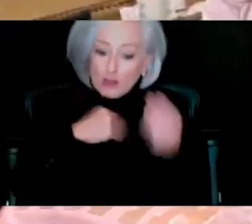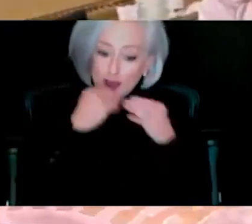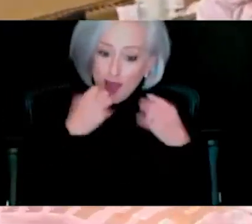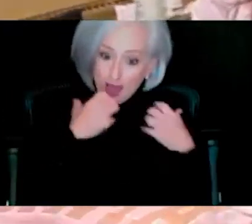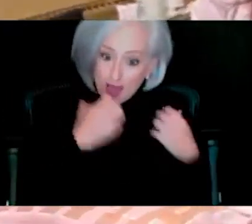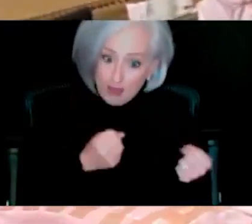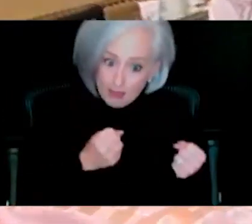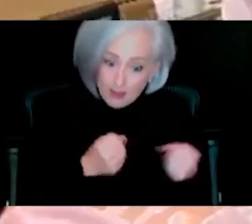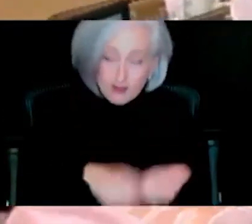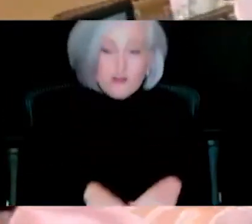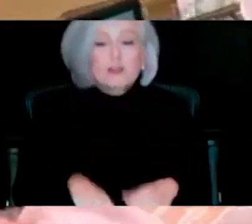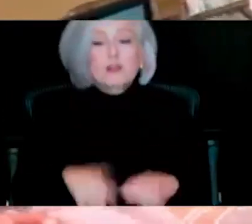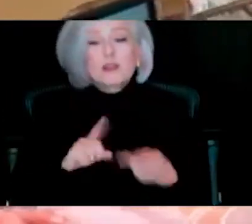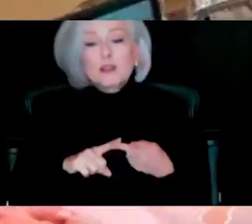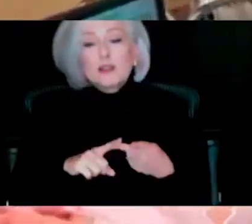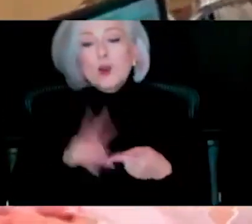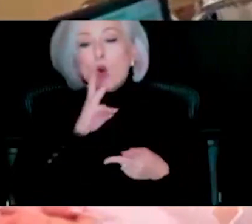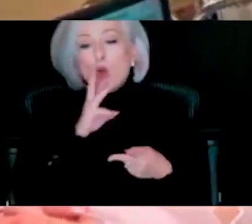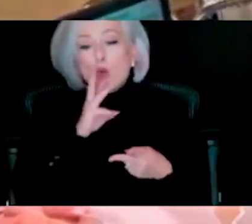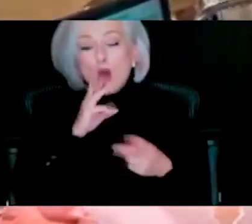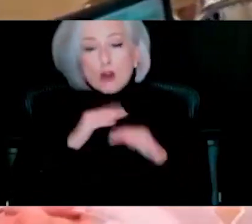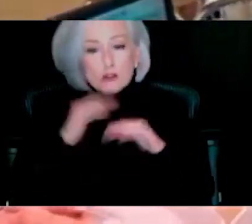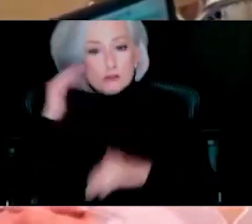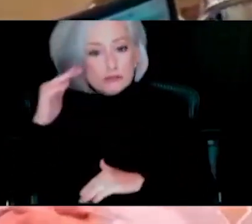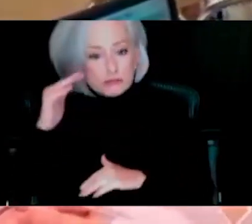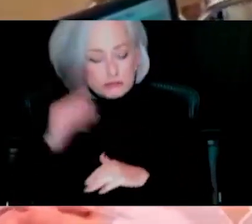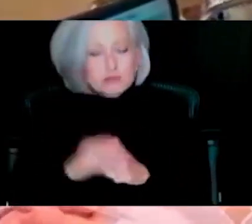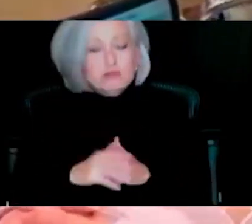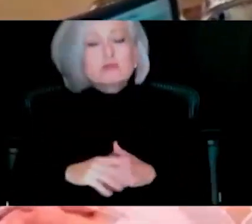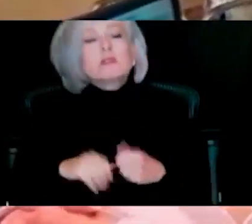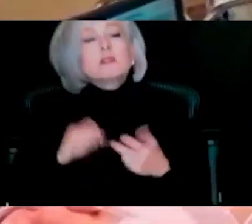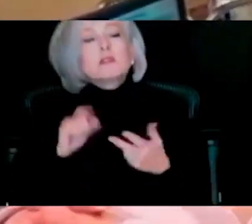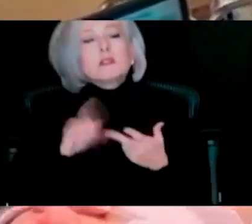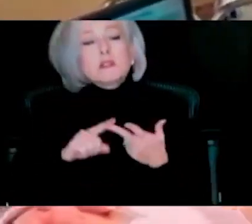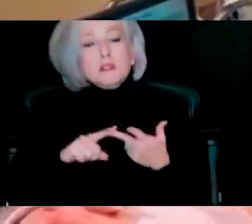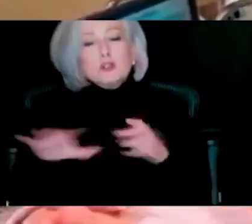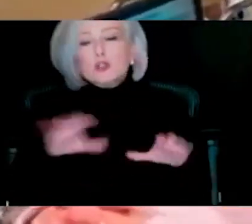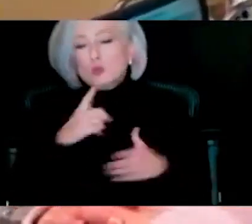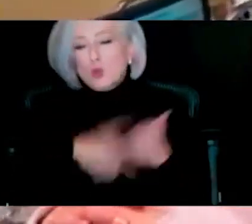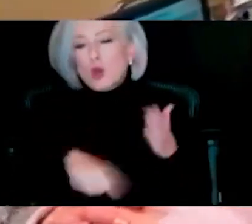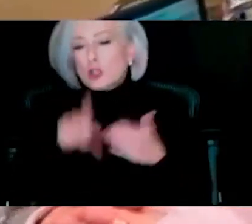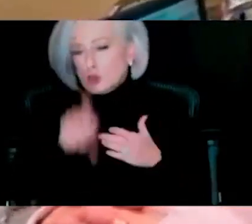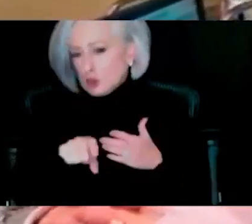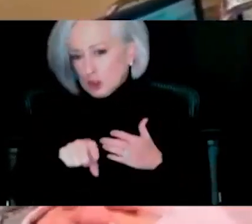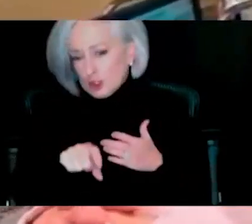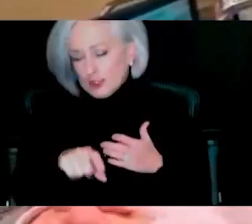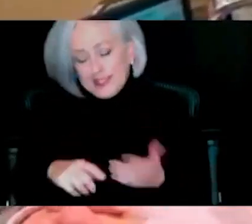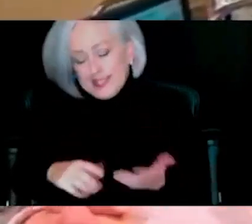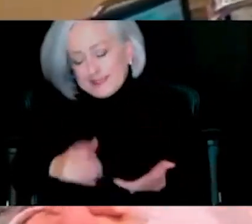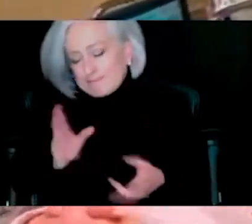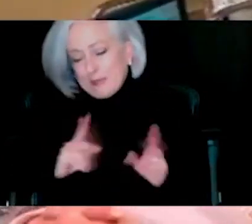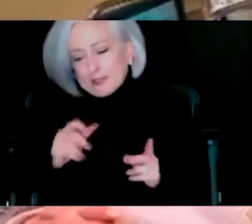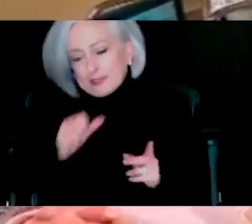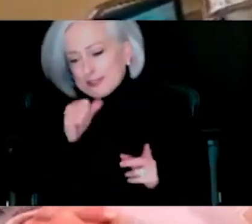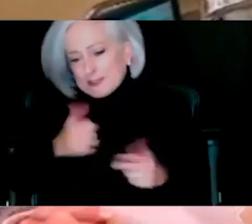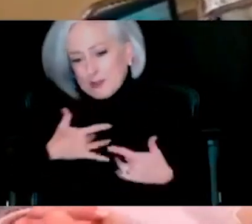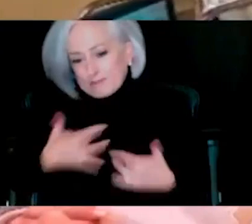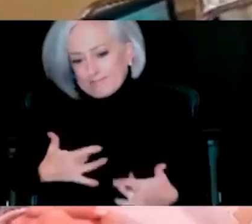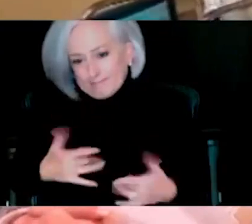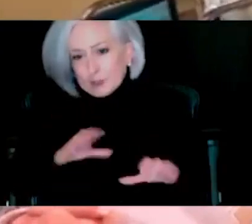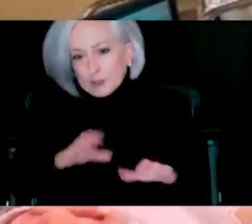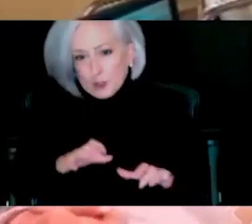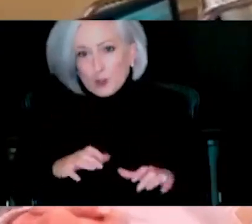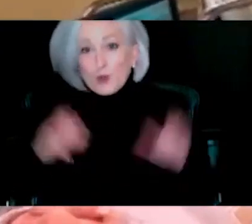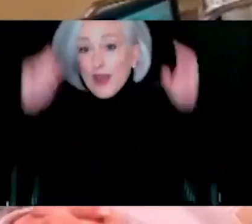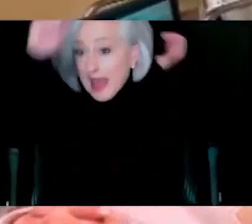mean, doing the optimal things that none of us do, but always say we should. And again, you know, make sure you wear hats, make sure that